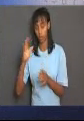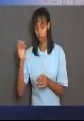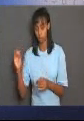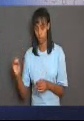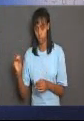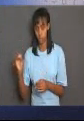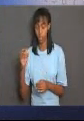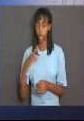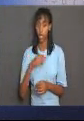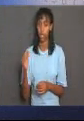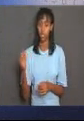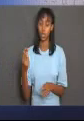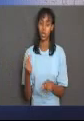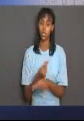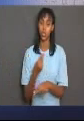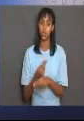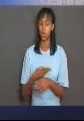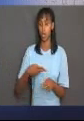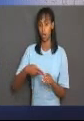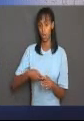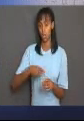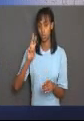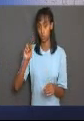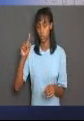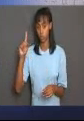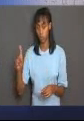23.5%, and natural gas